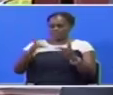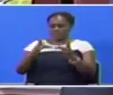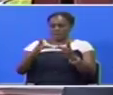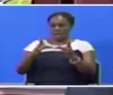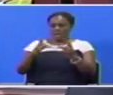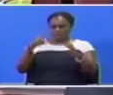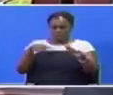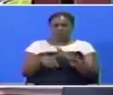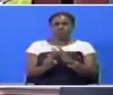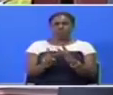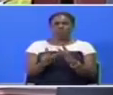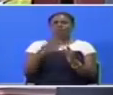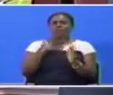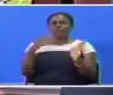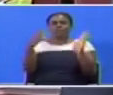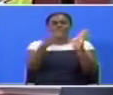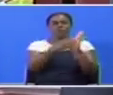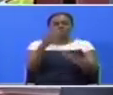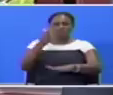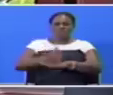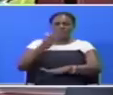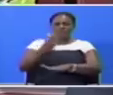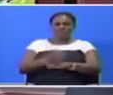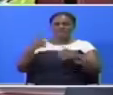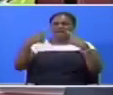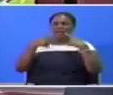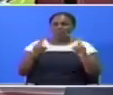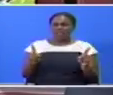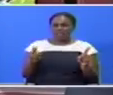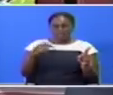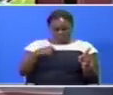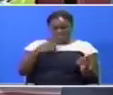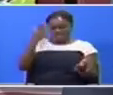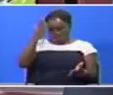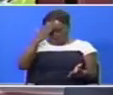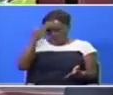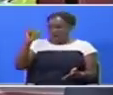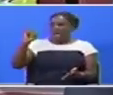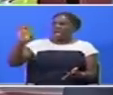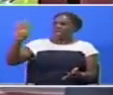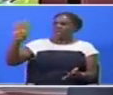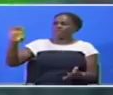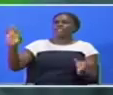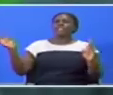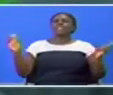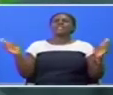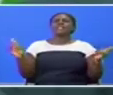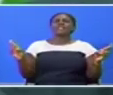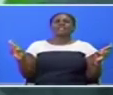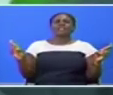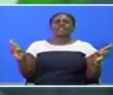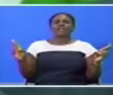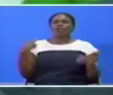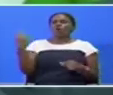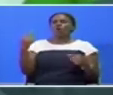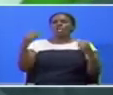to post results which are fake. But I'm sure IEBC is prepared for them, and us, as their competitors, we are prepared for them. This is the only opposition